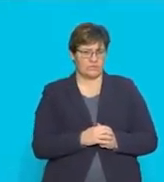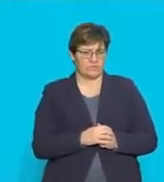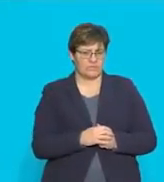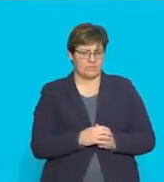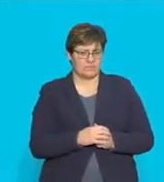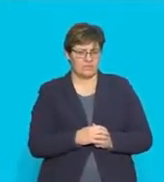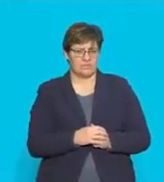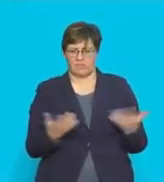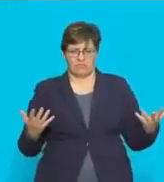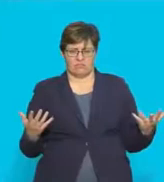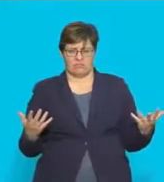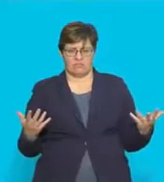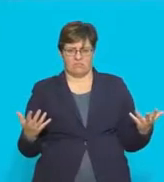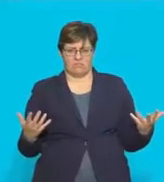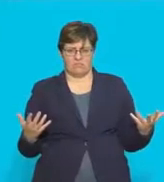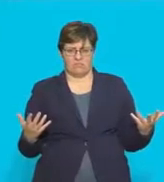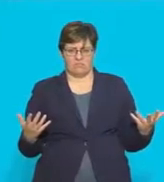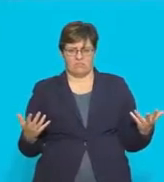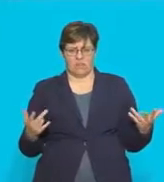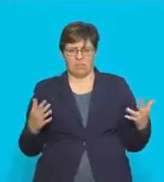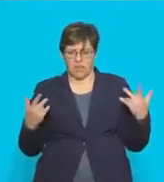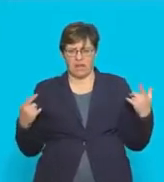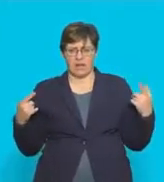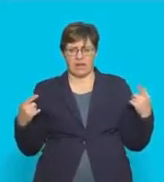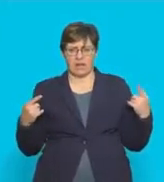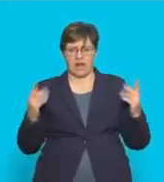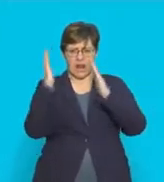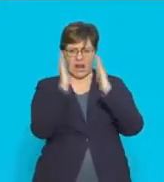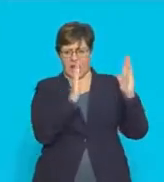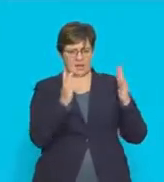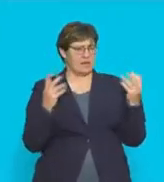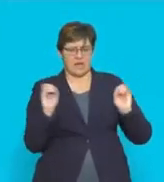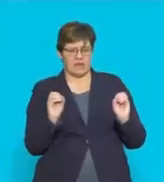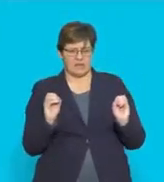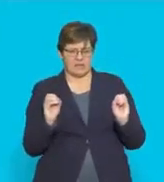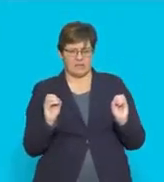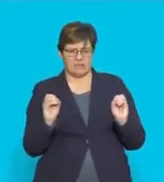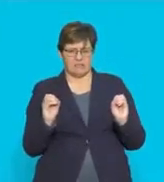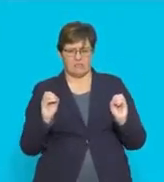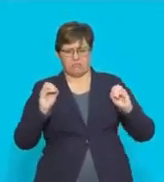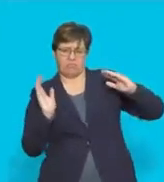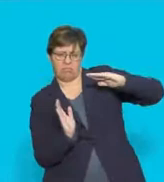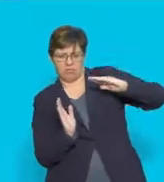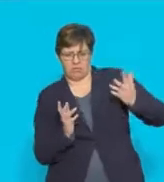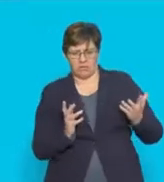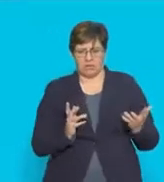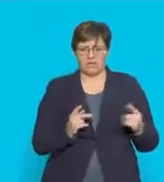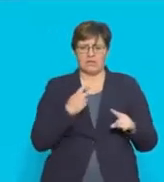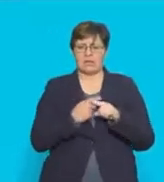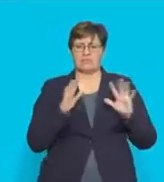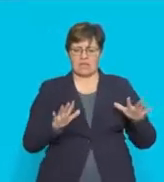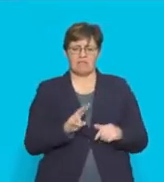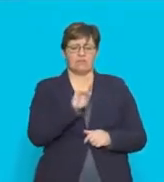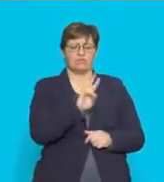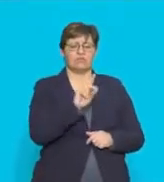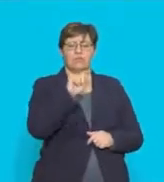23,5462. Look at this. Now, these are no longer aligned. Do you see that? These are no longer aligned. If I multiply it by 10, it gives